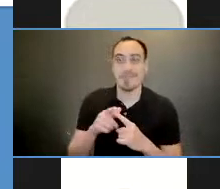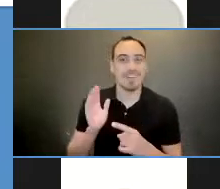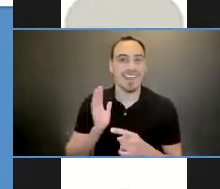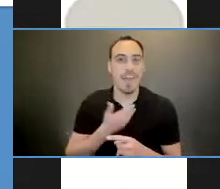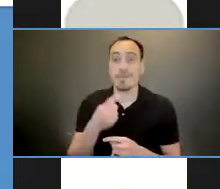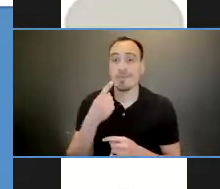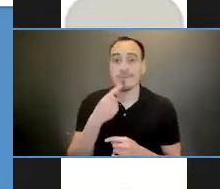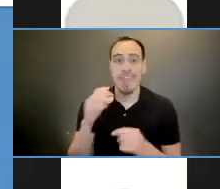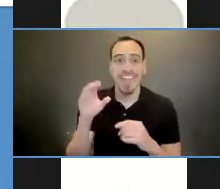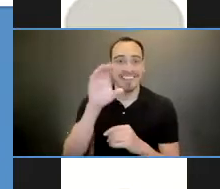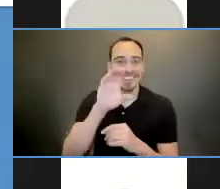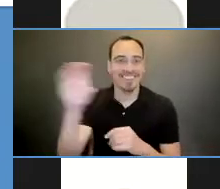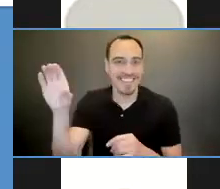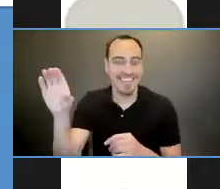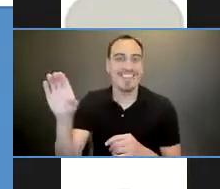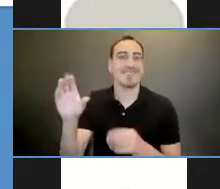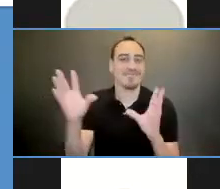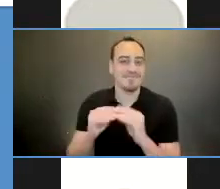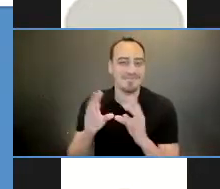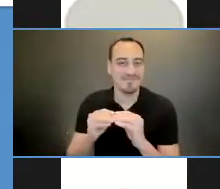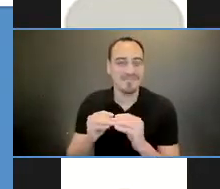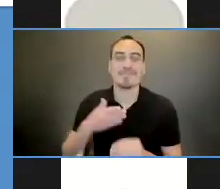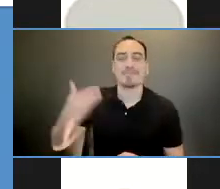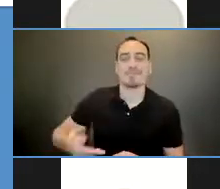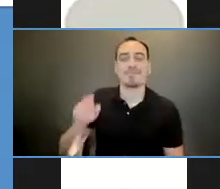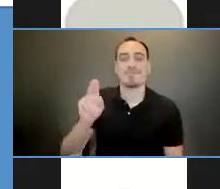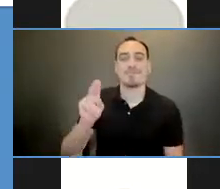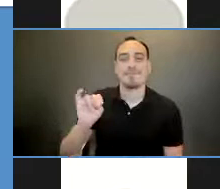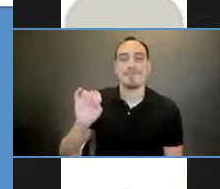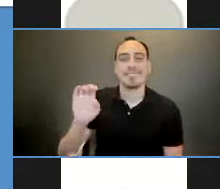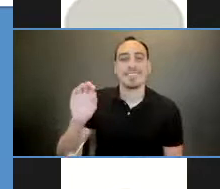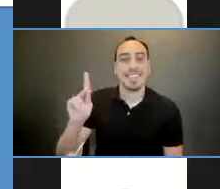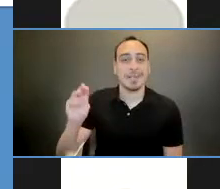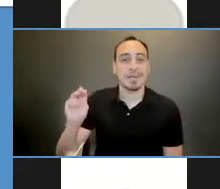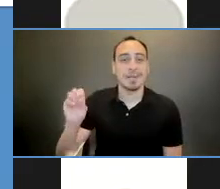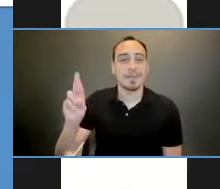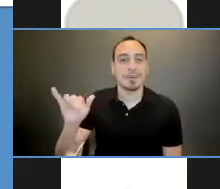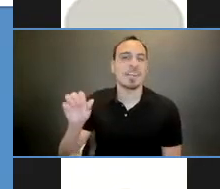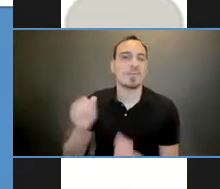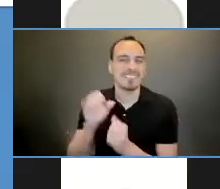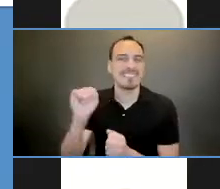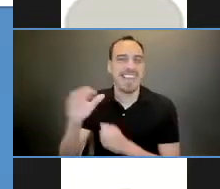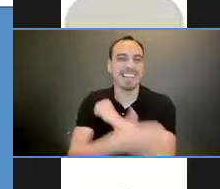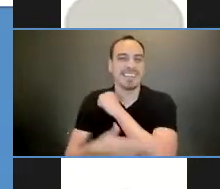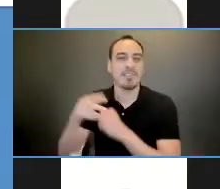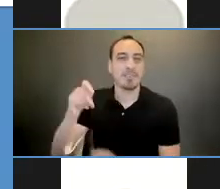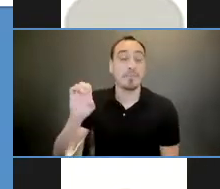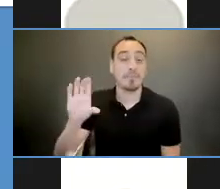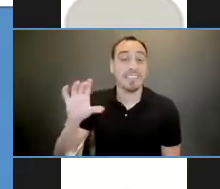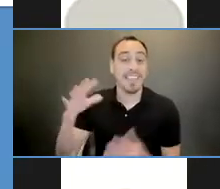conversation. My name is Nick Morey with Sacramento County Public Health. We're going to start with introductions from our